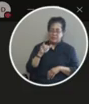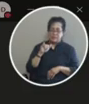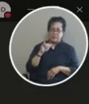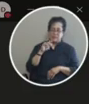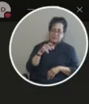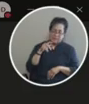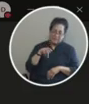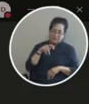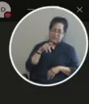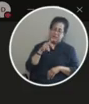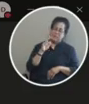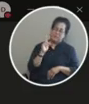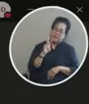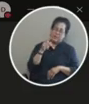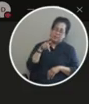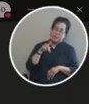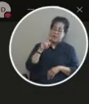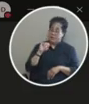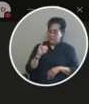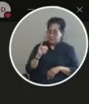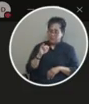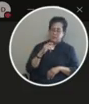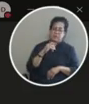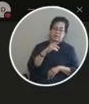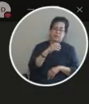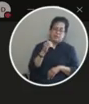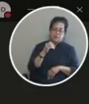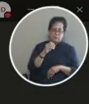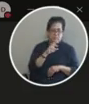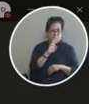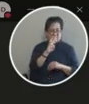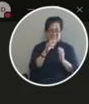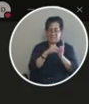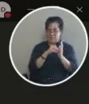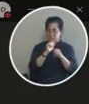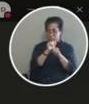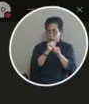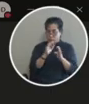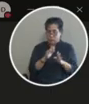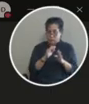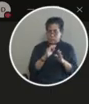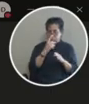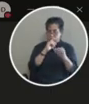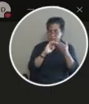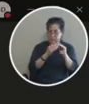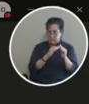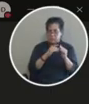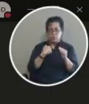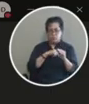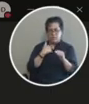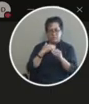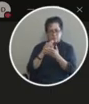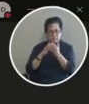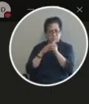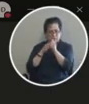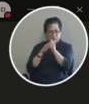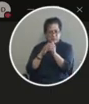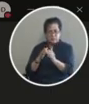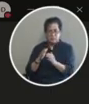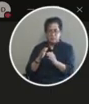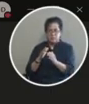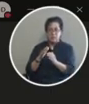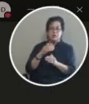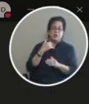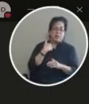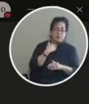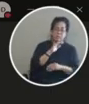and they are worked. And I say this on behalf of the 6,000 employees that we lead. We have leaders that lead those employees. We also